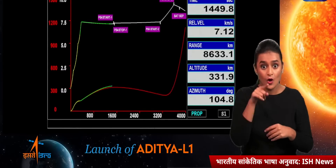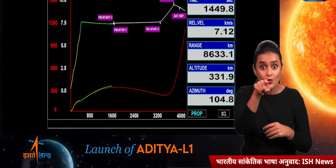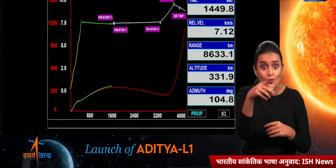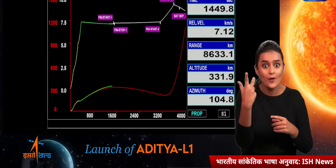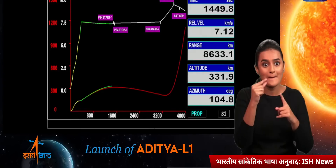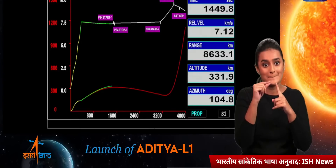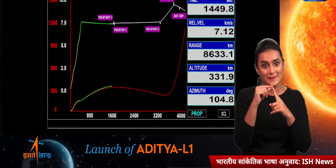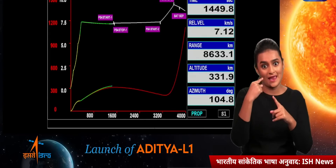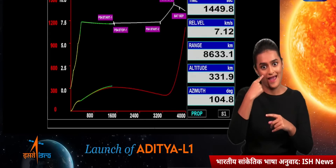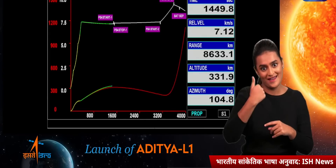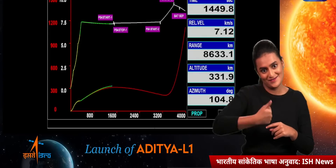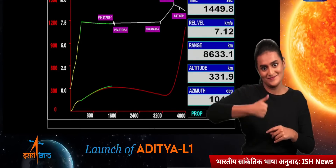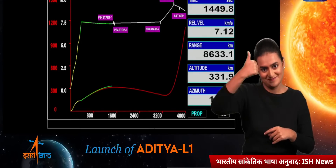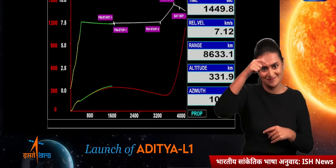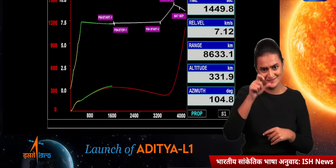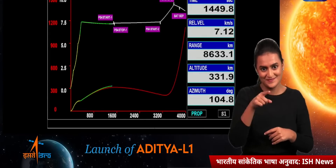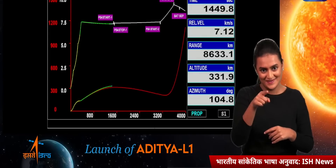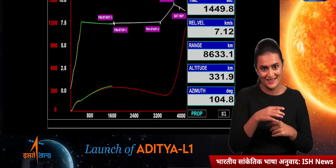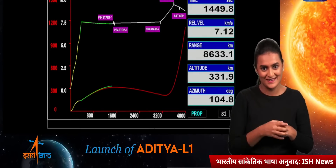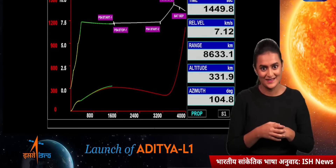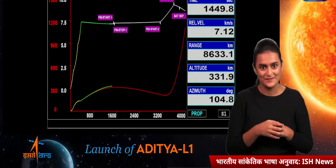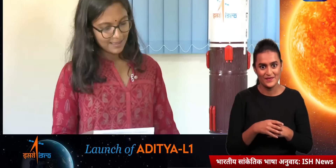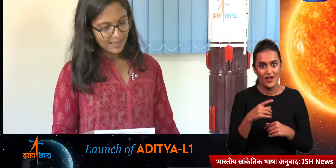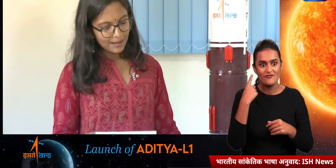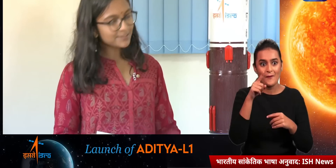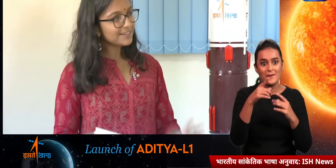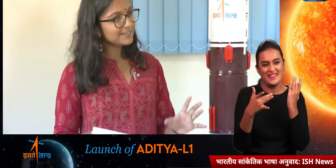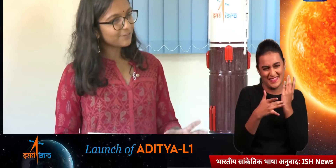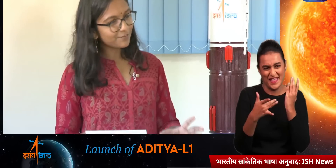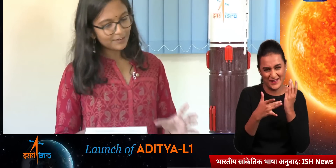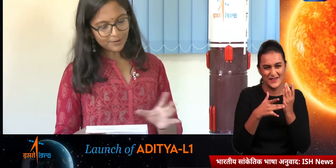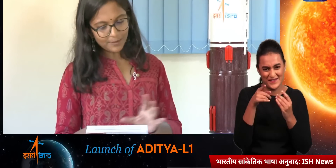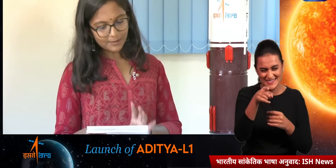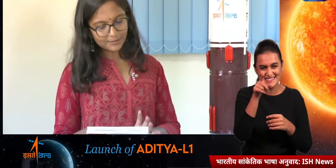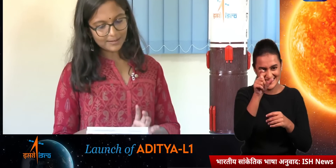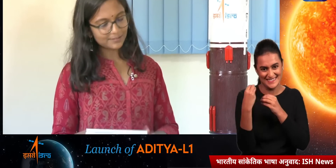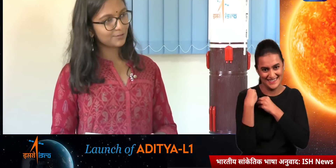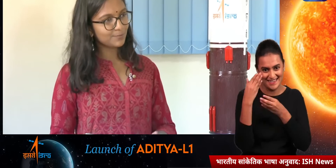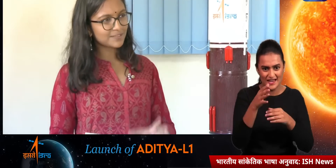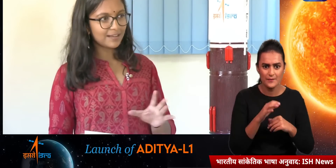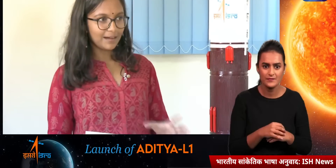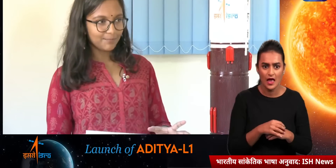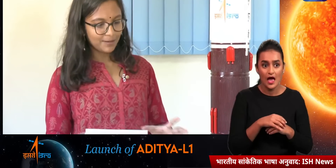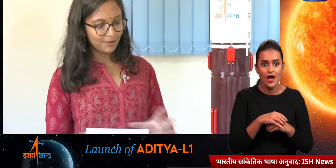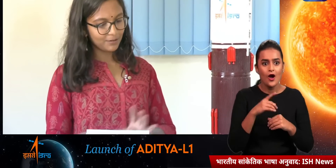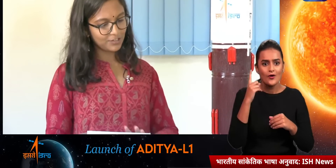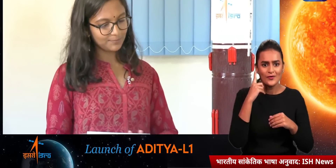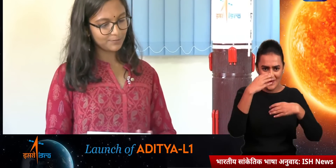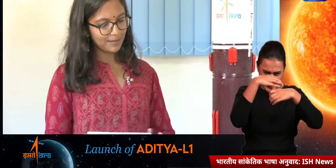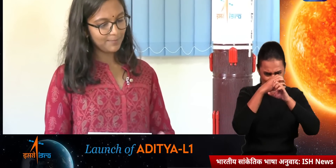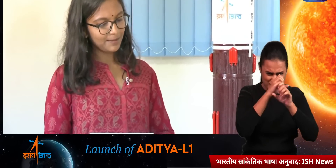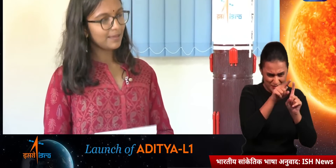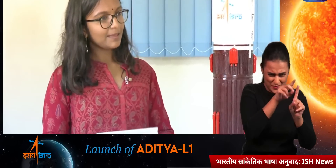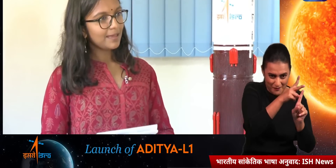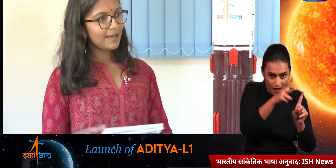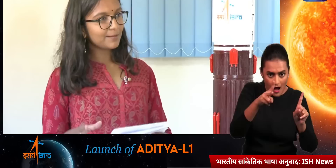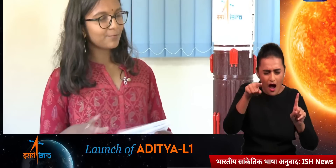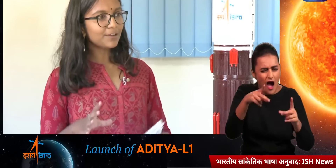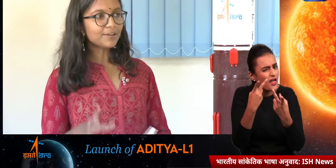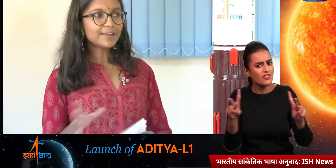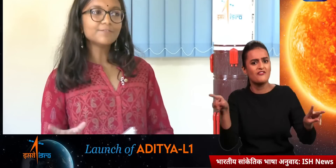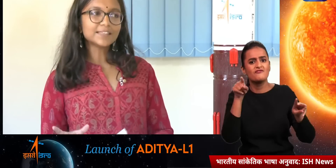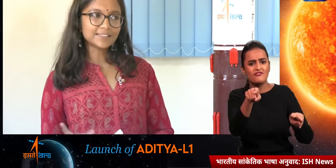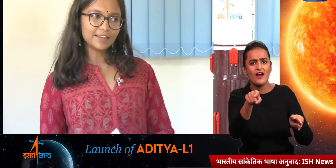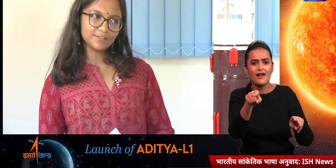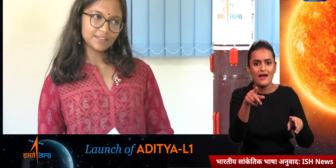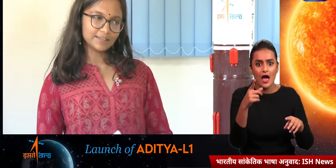the for the payload suit. How is that different from other telescopes like Hubble or James Webb? And what are